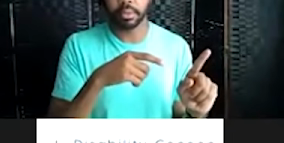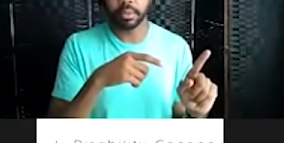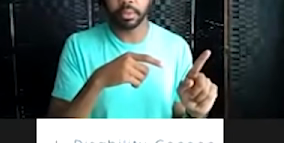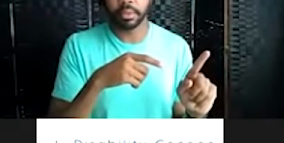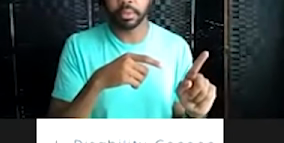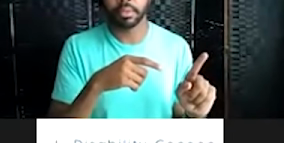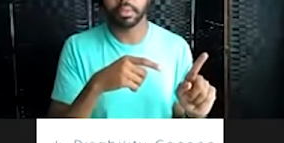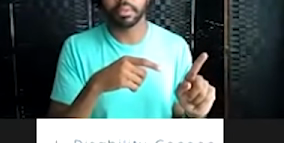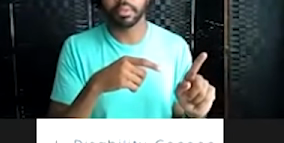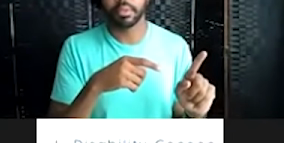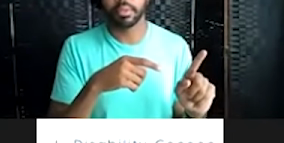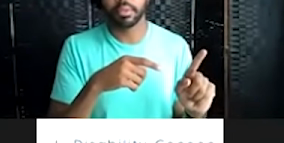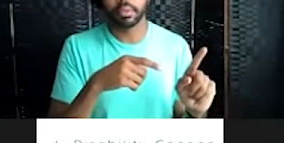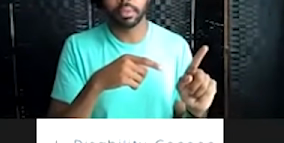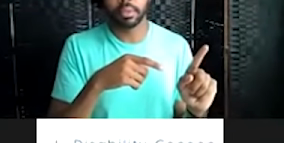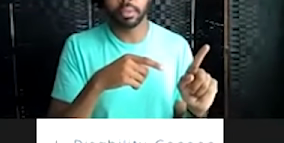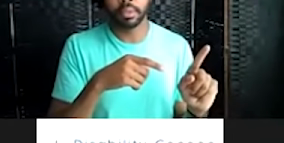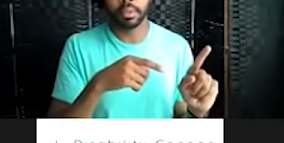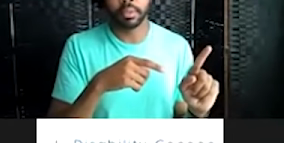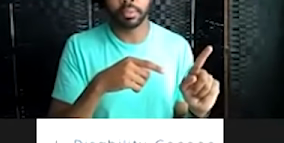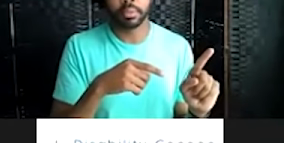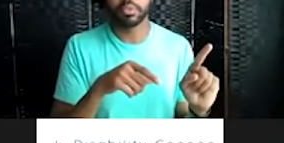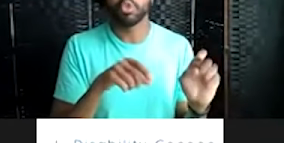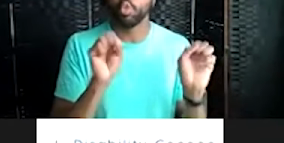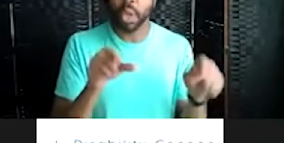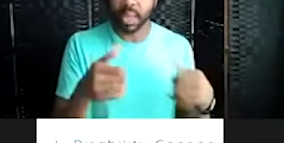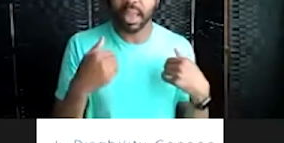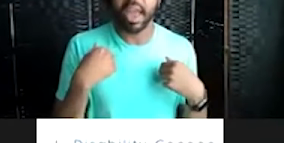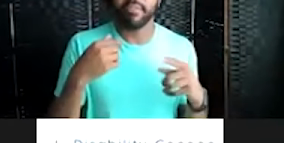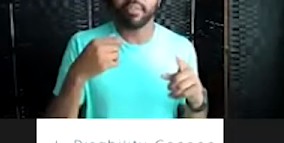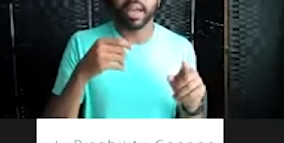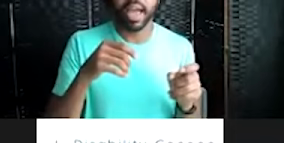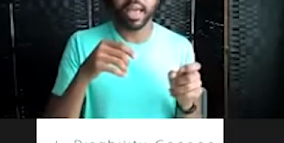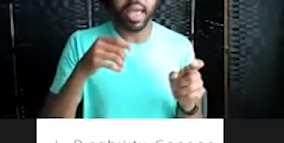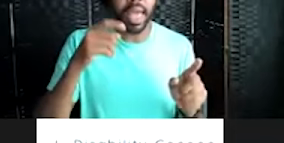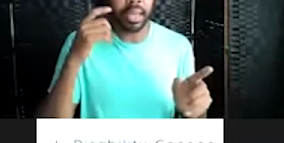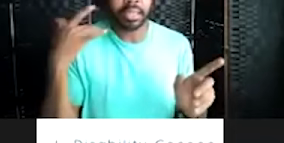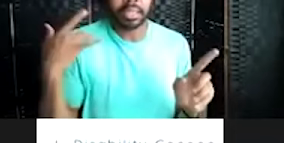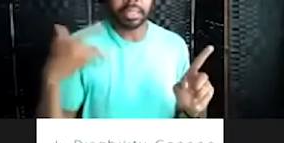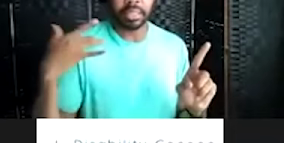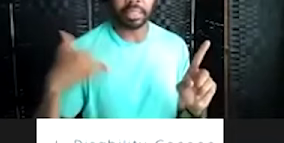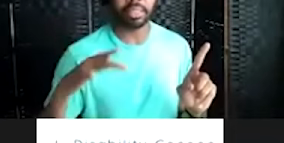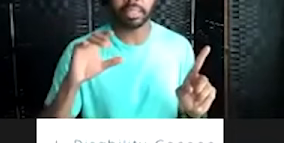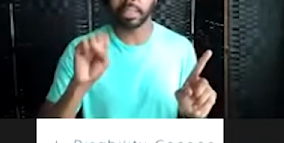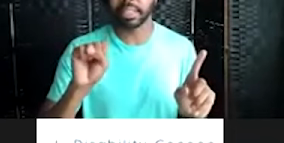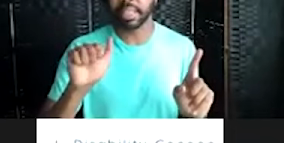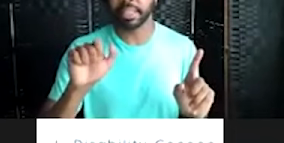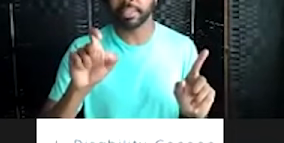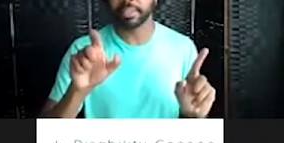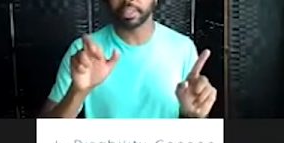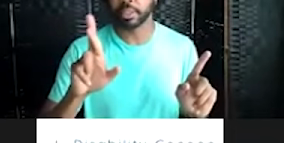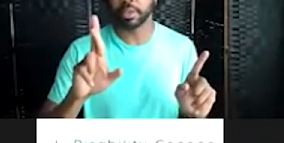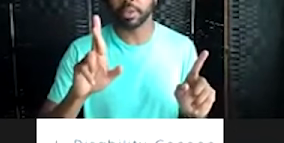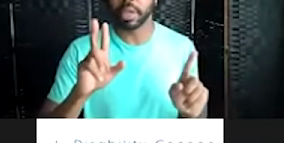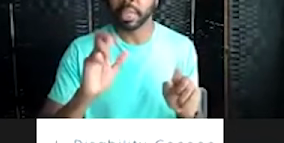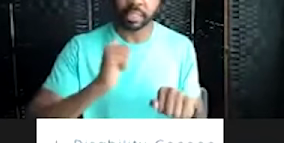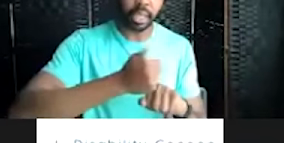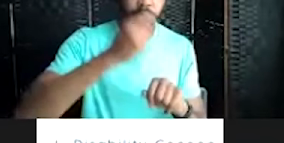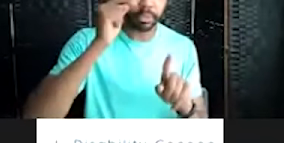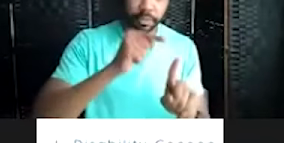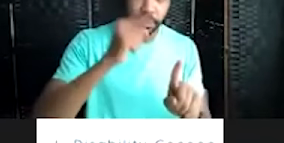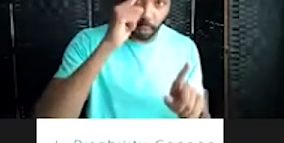have sensors that are put in specific rooms and only monitor the temperature, not necessarily change it, but you can monitor